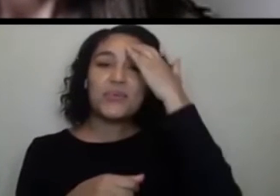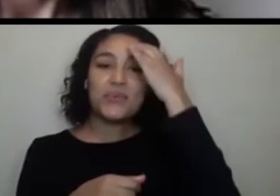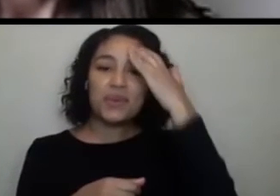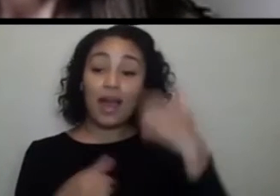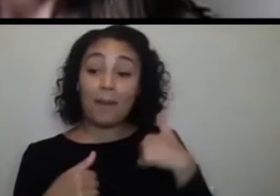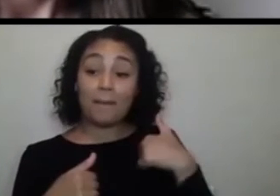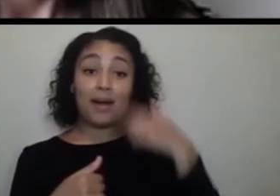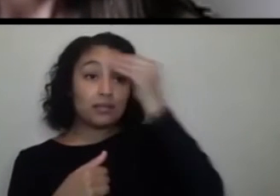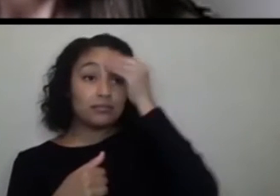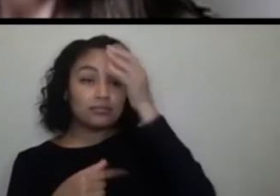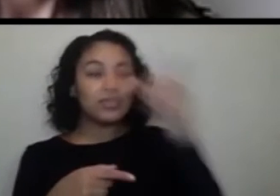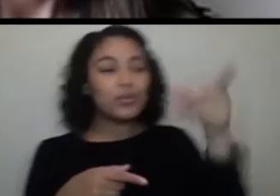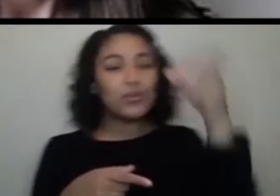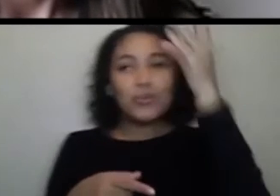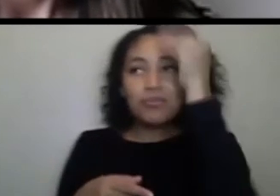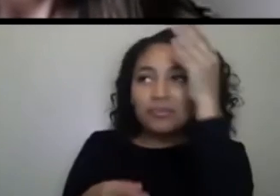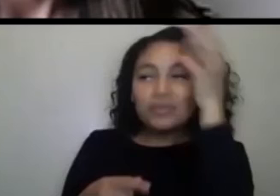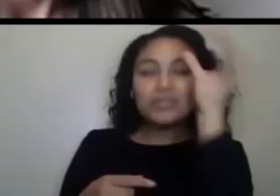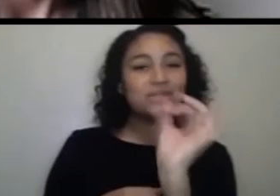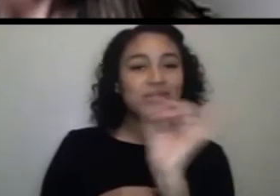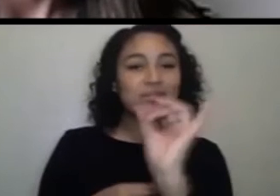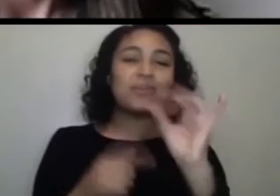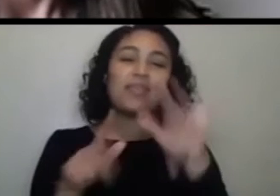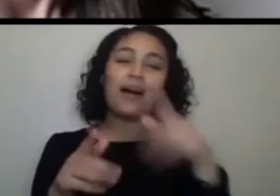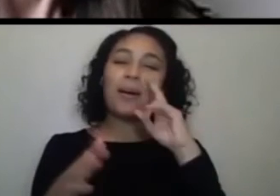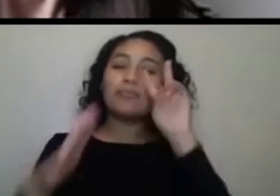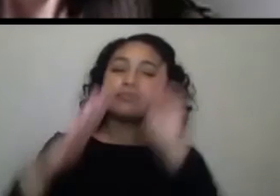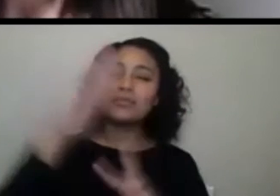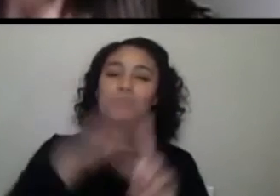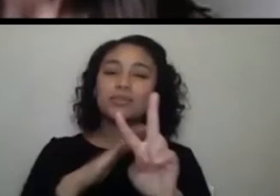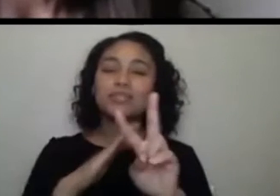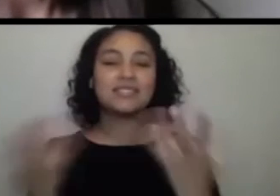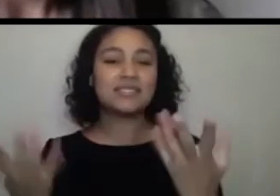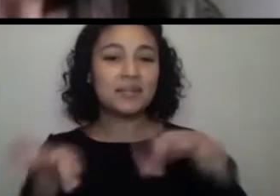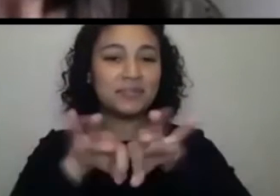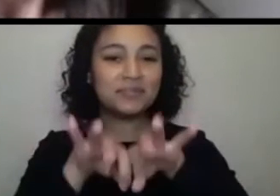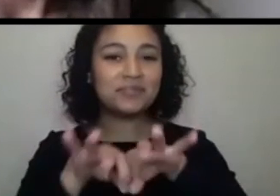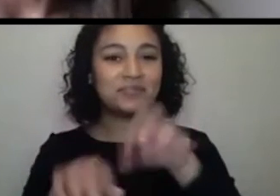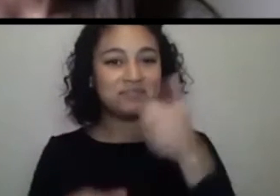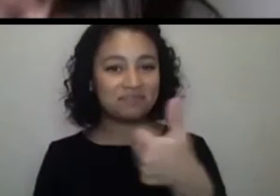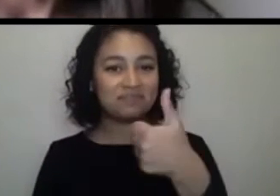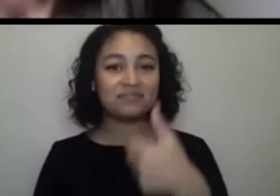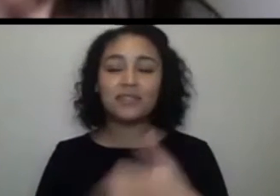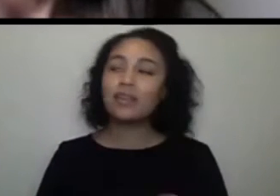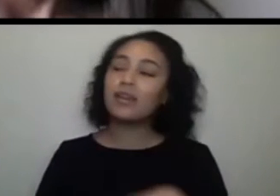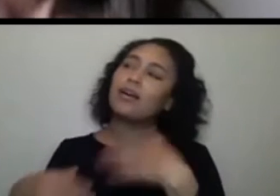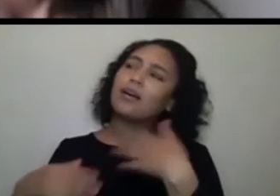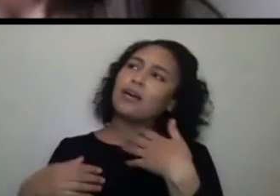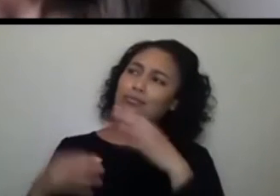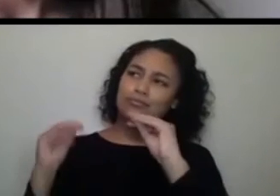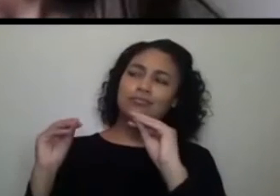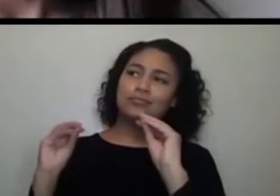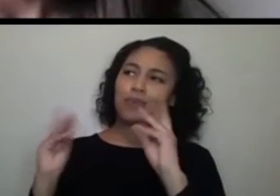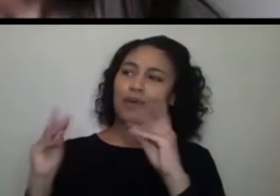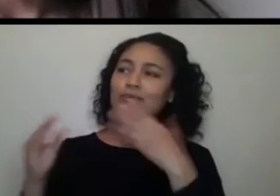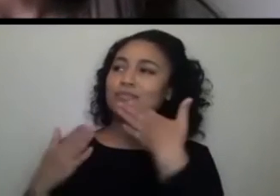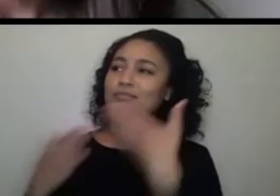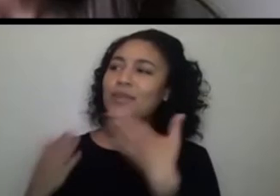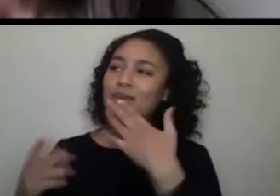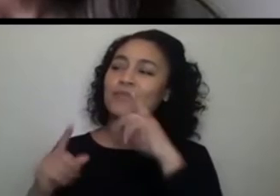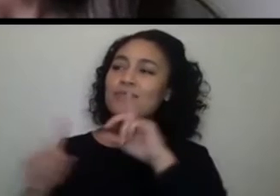we can use it for predictive value. That's a wonderful answer, Vicki. And I